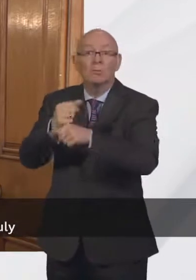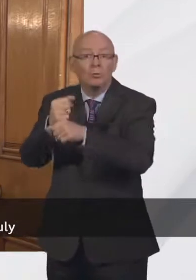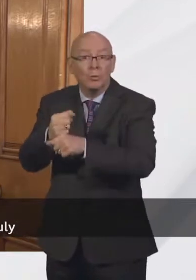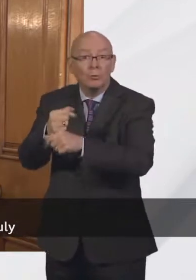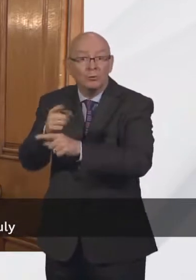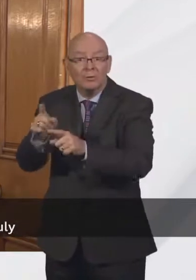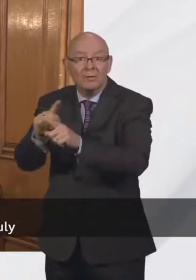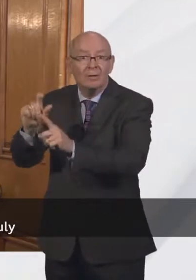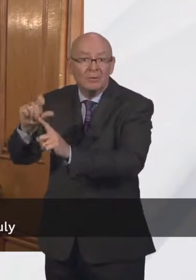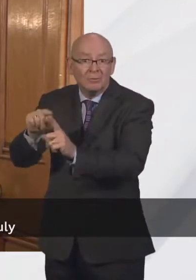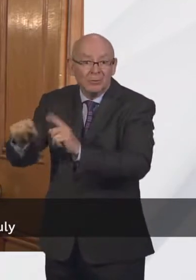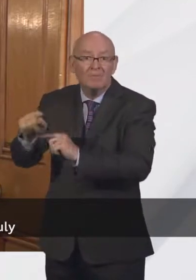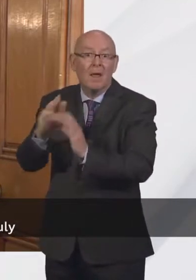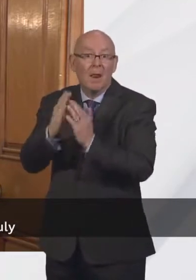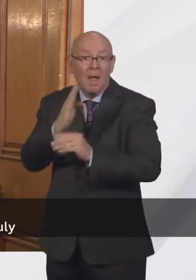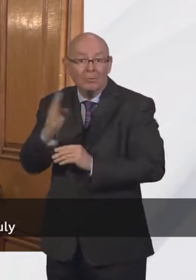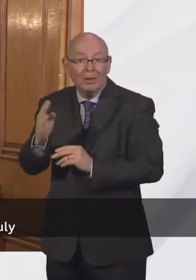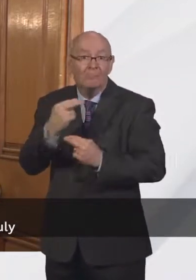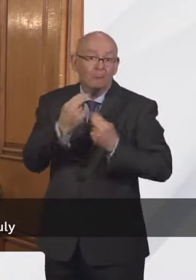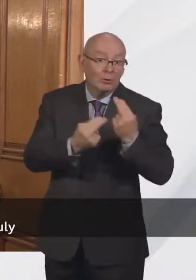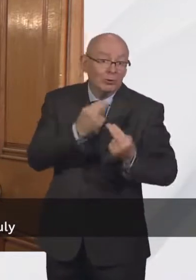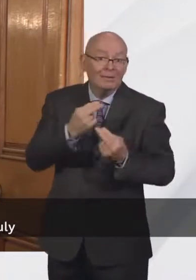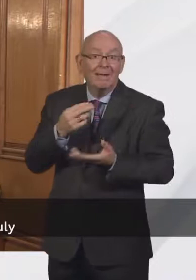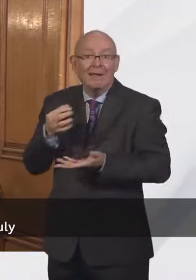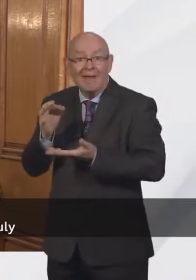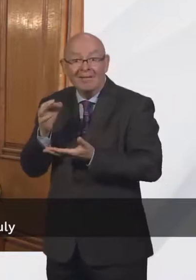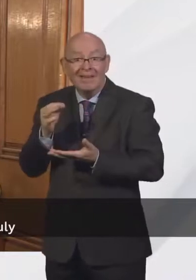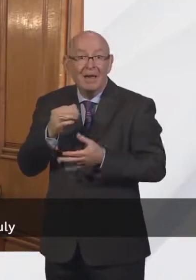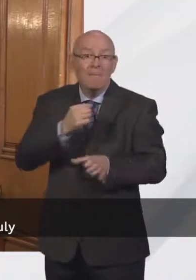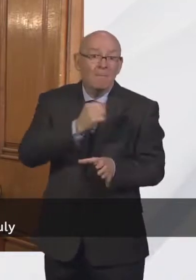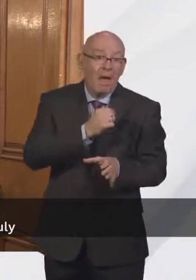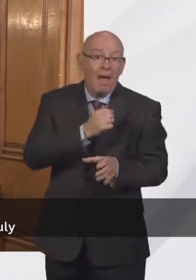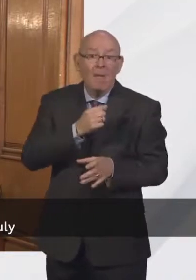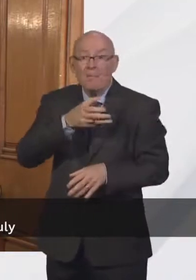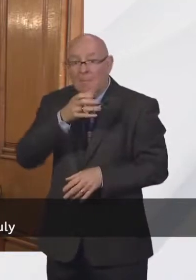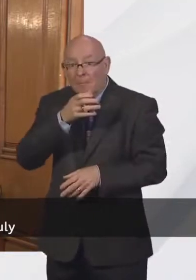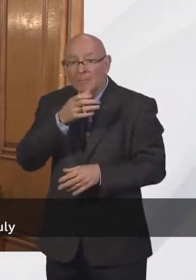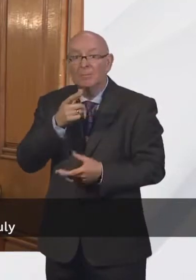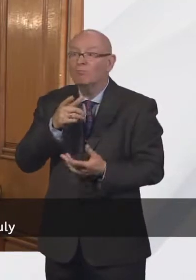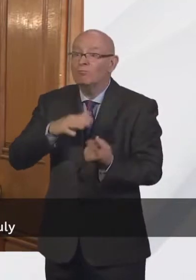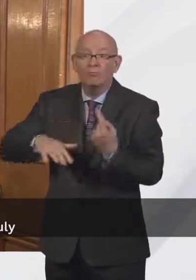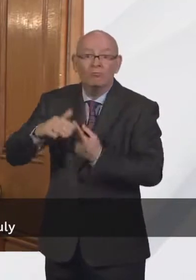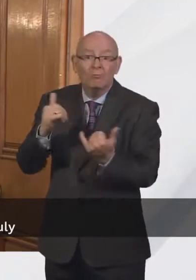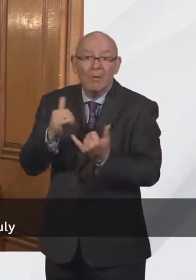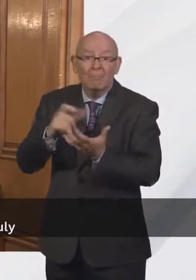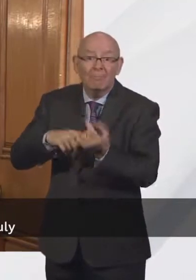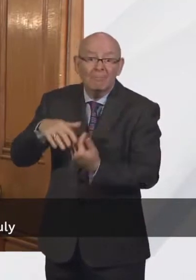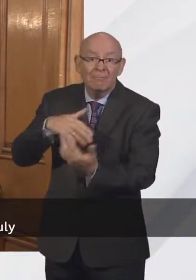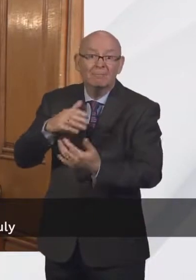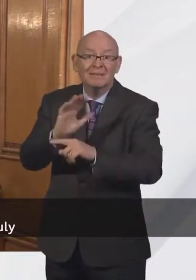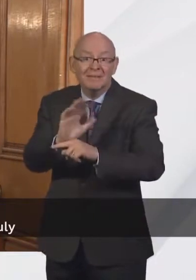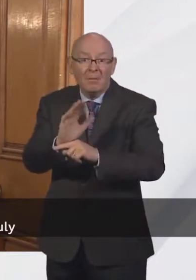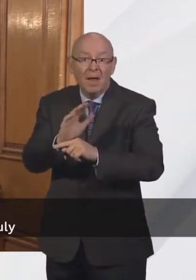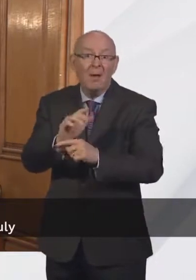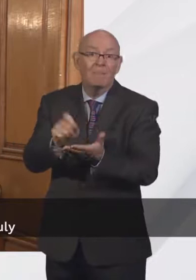time for all these establishments, but I hope that everyone working in them can take confidence